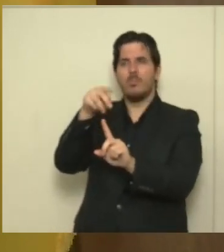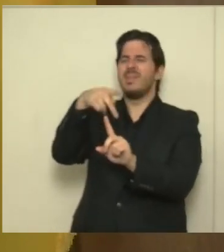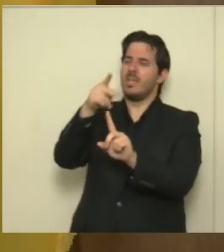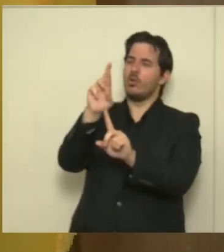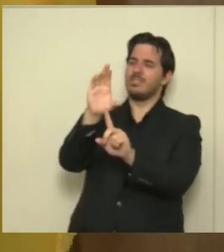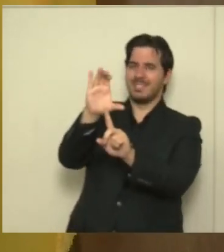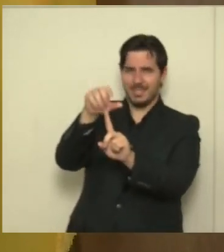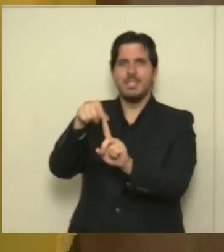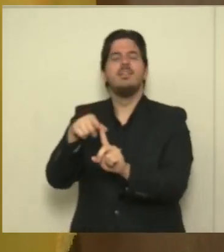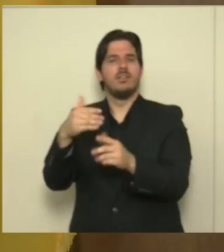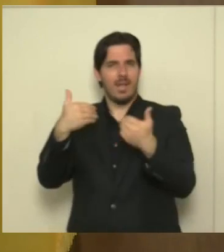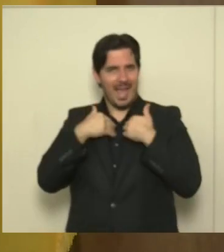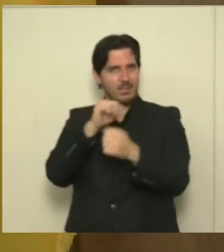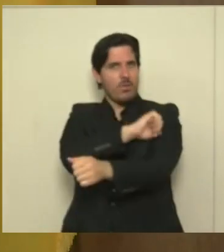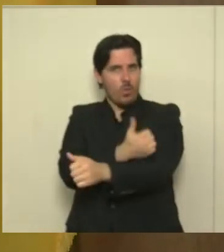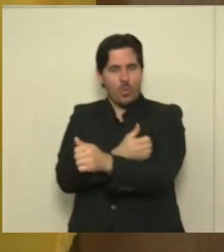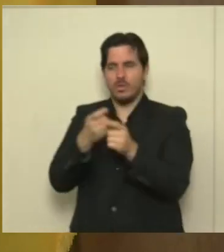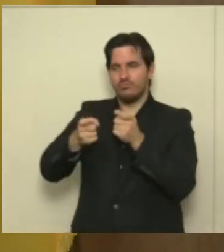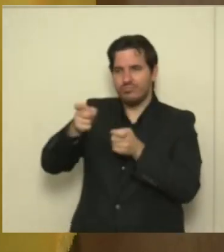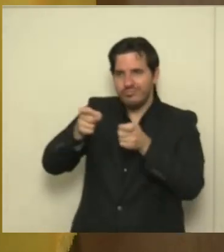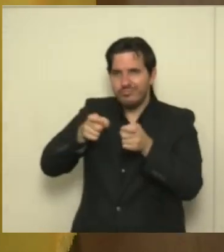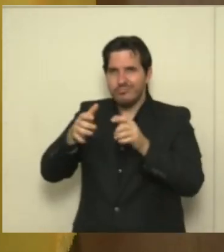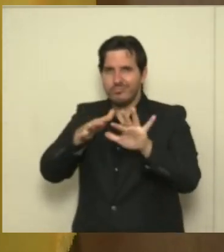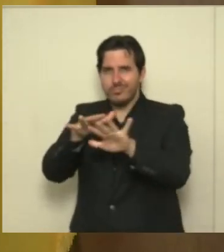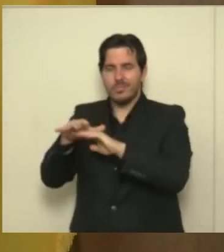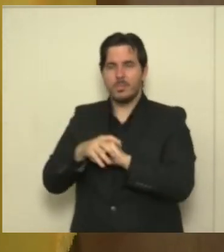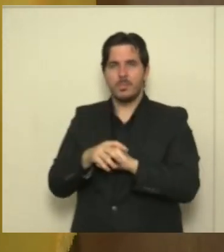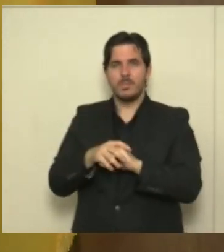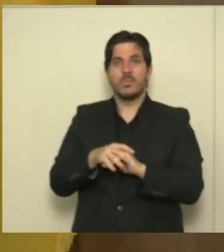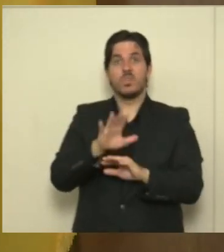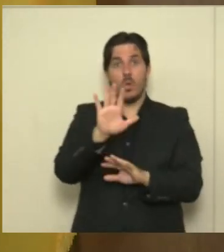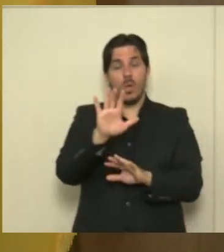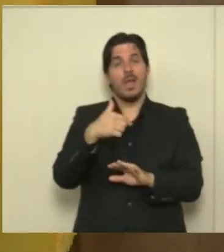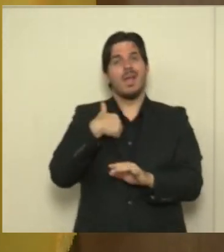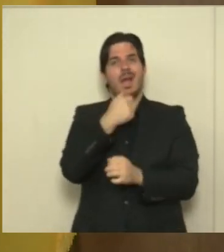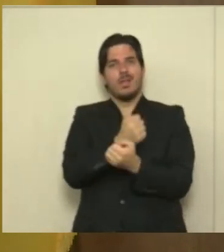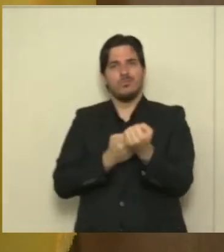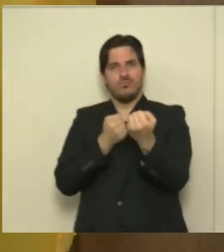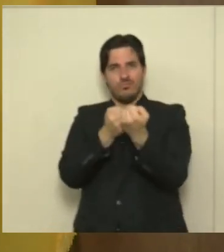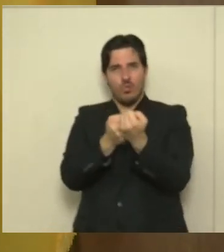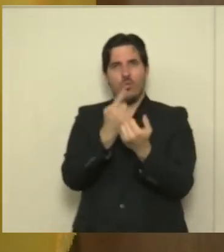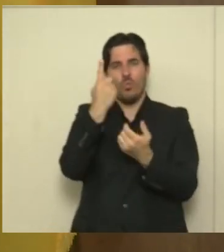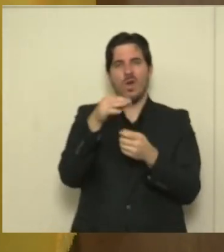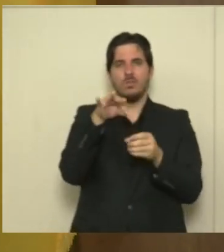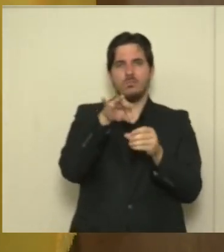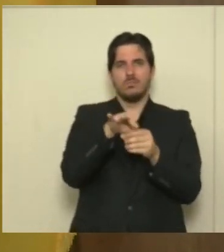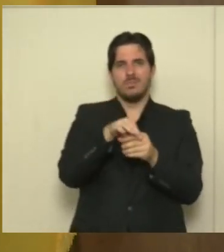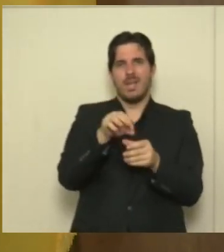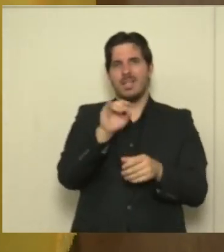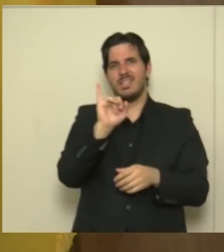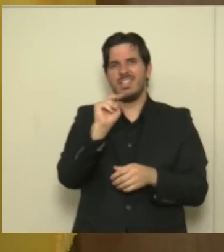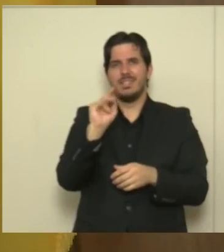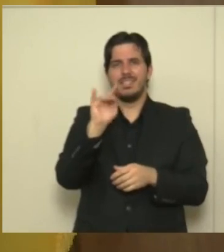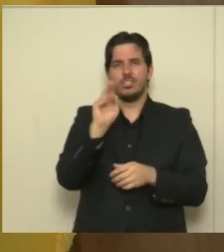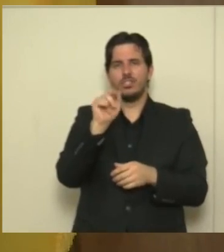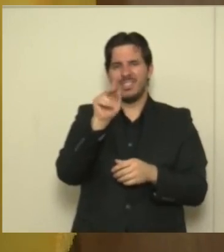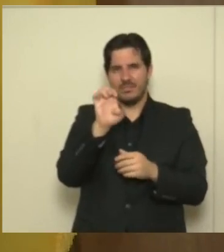regulate. I'm supportive of a ballot initiative, so voters will get the chance